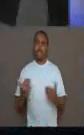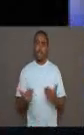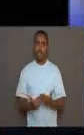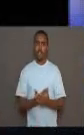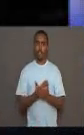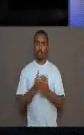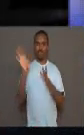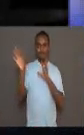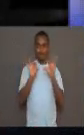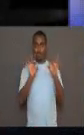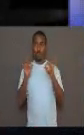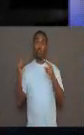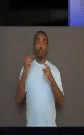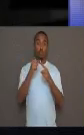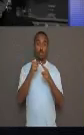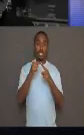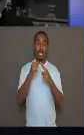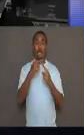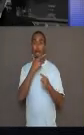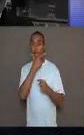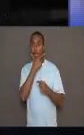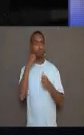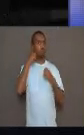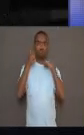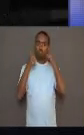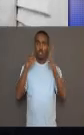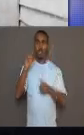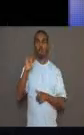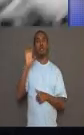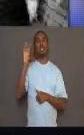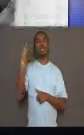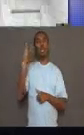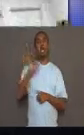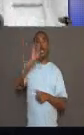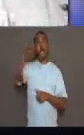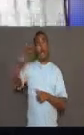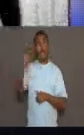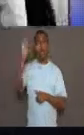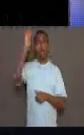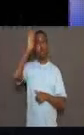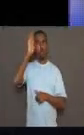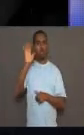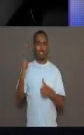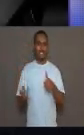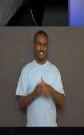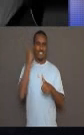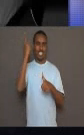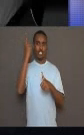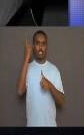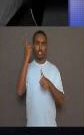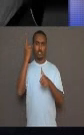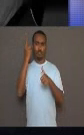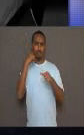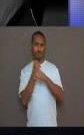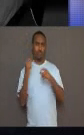Newly recruited to the British Secret Service MI6, James Bond goes on his first ever